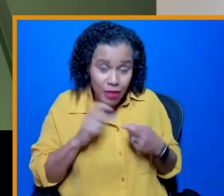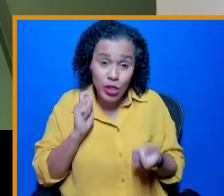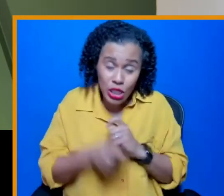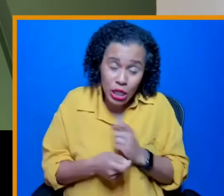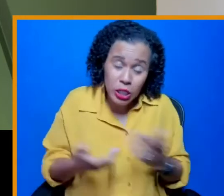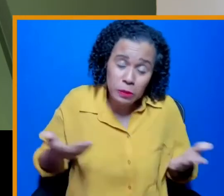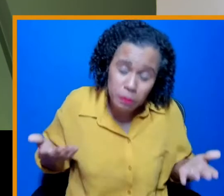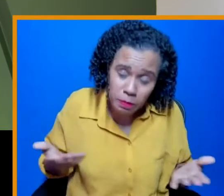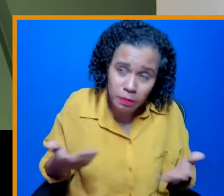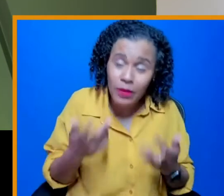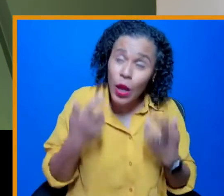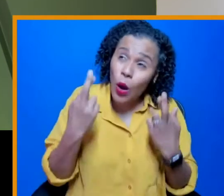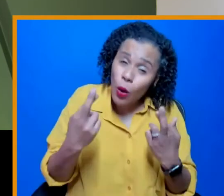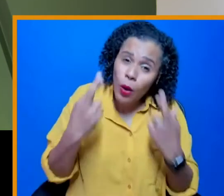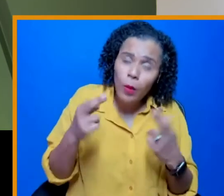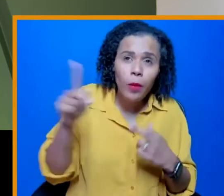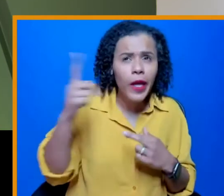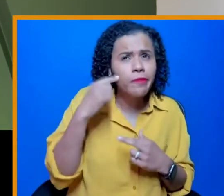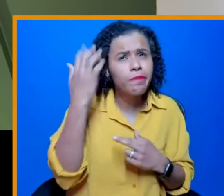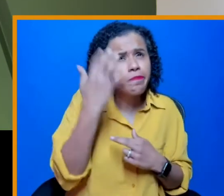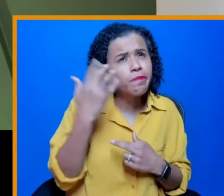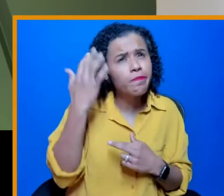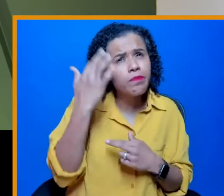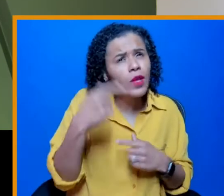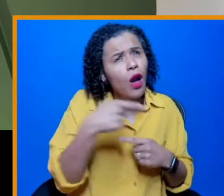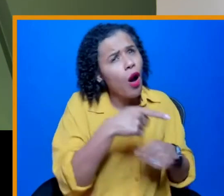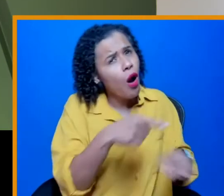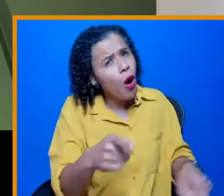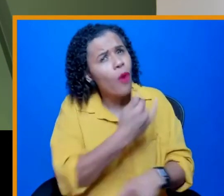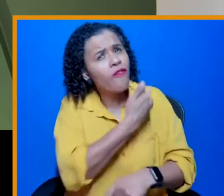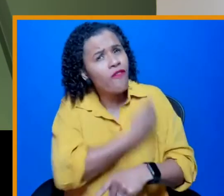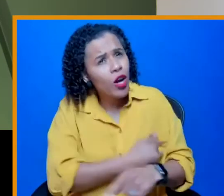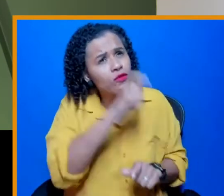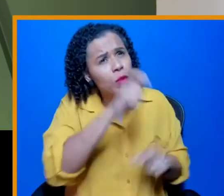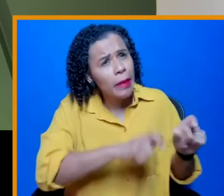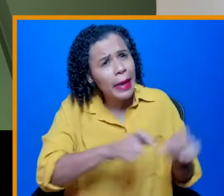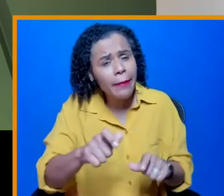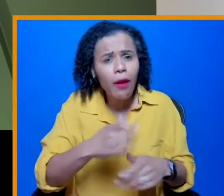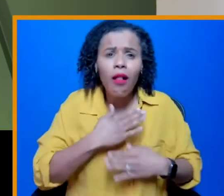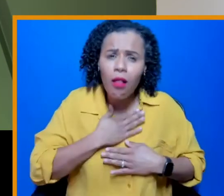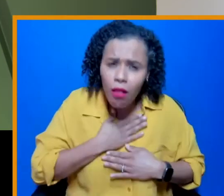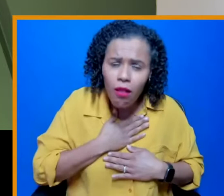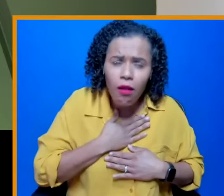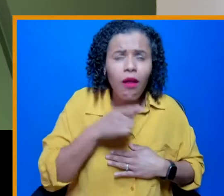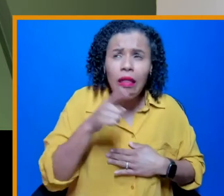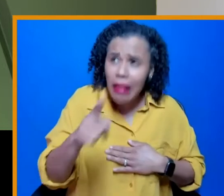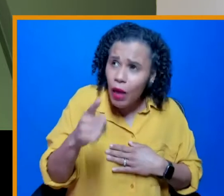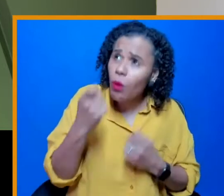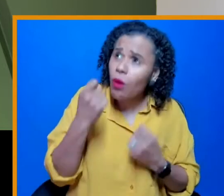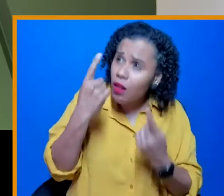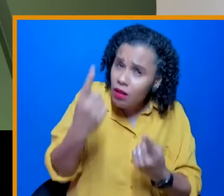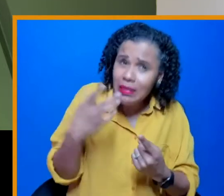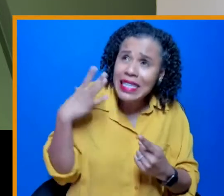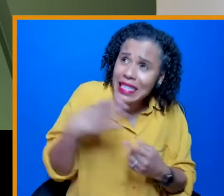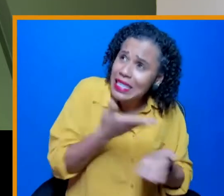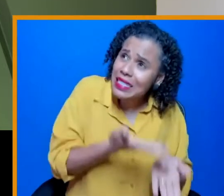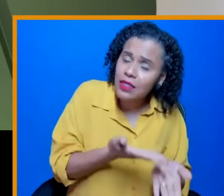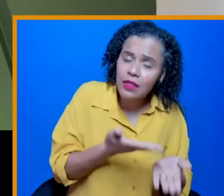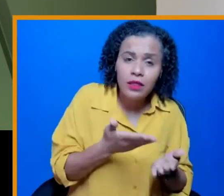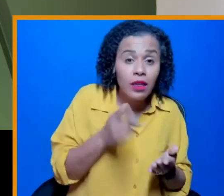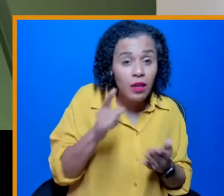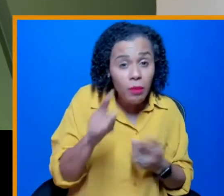will think about the people who are most vulnerable, that they will take on board what we are doing. But conference, we have to